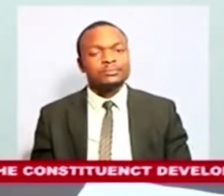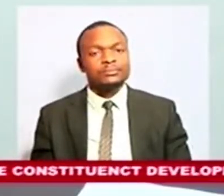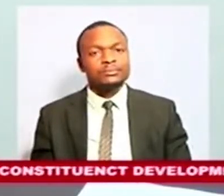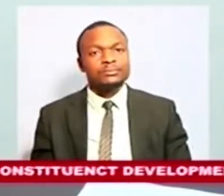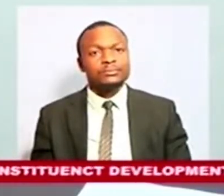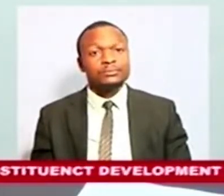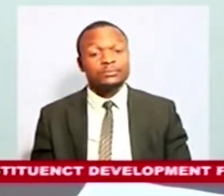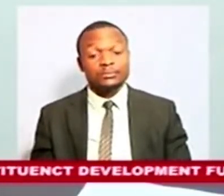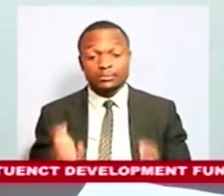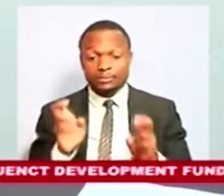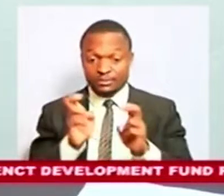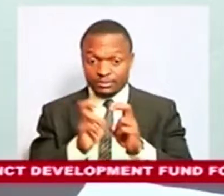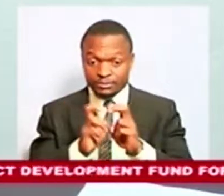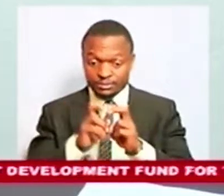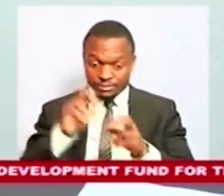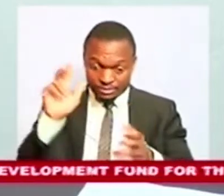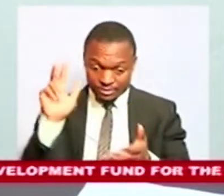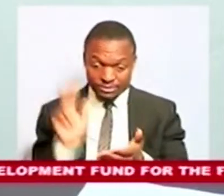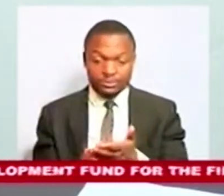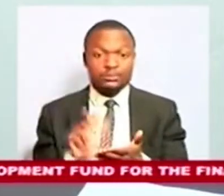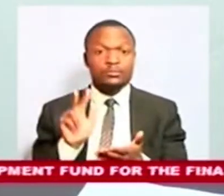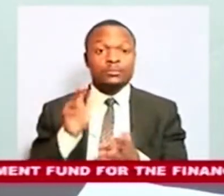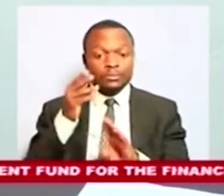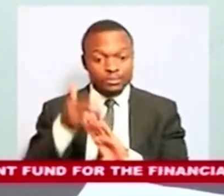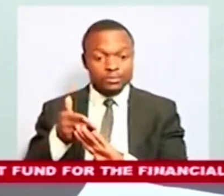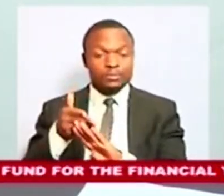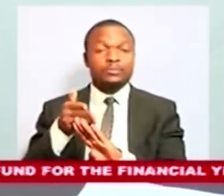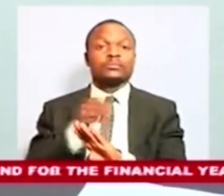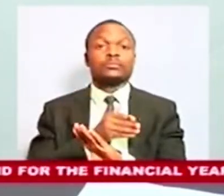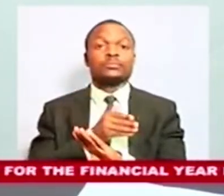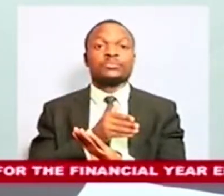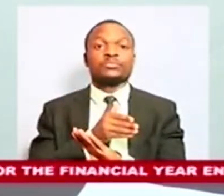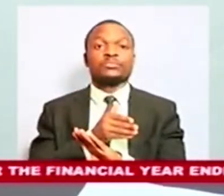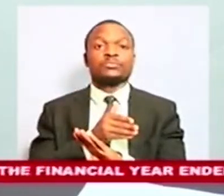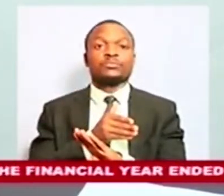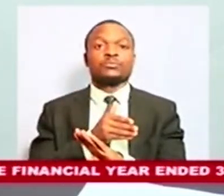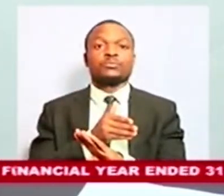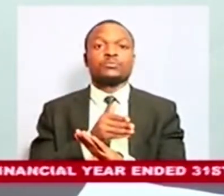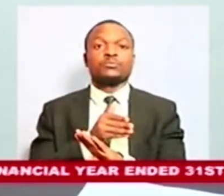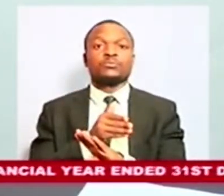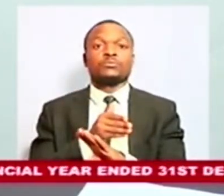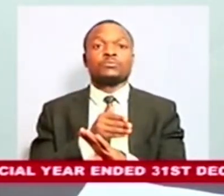the contract was signed before taking site.